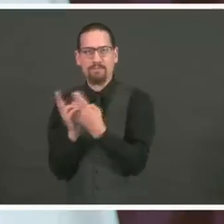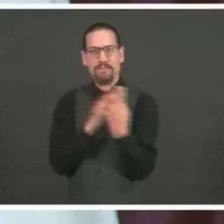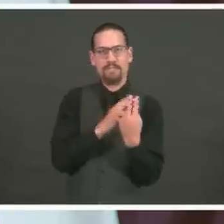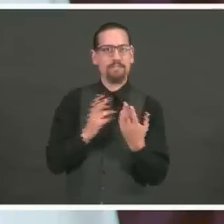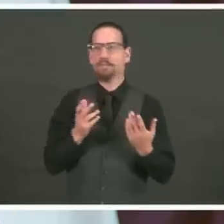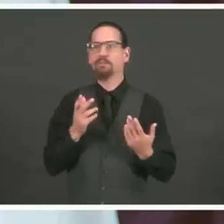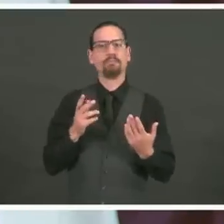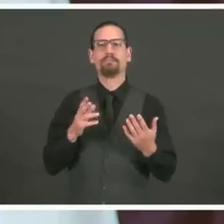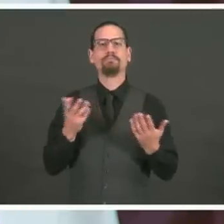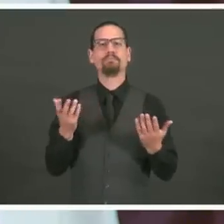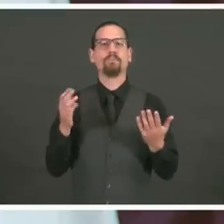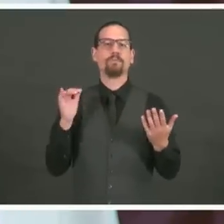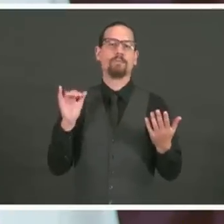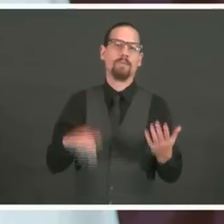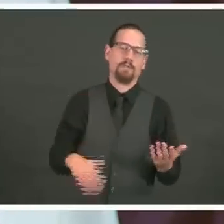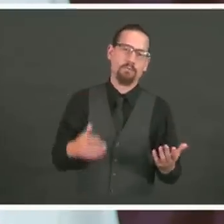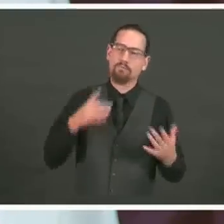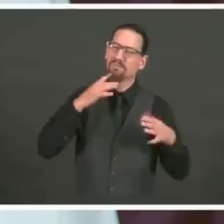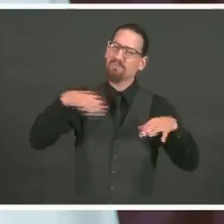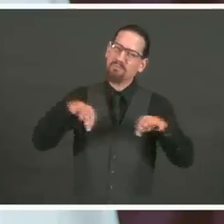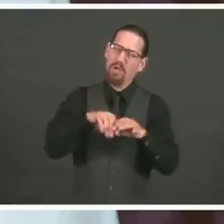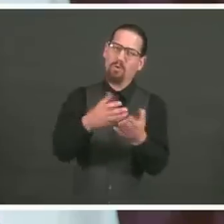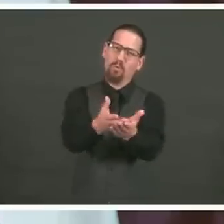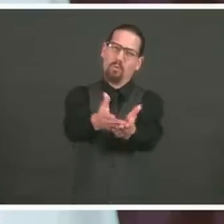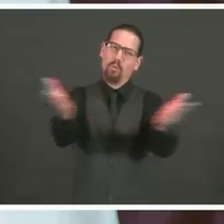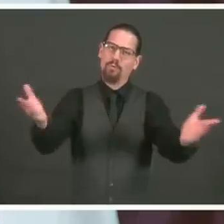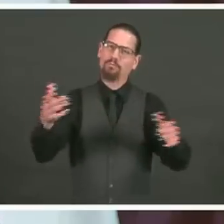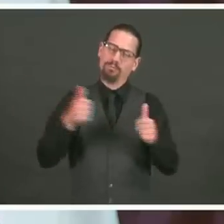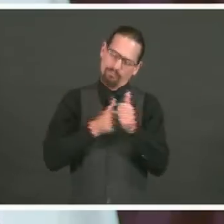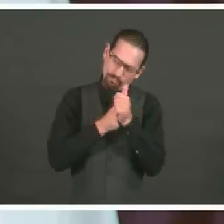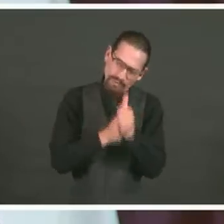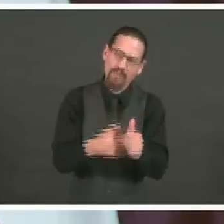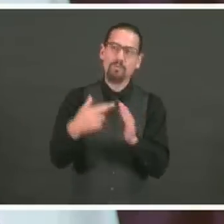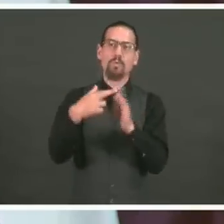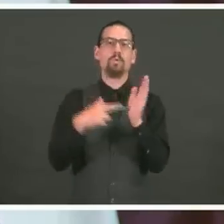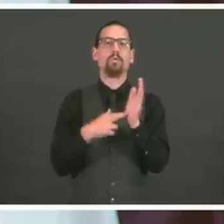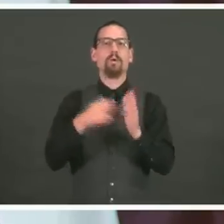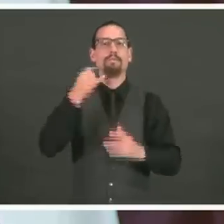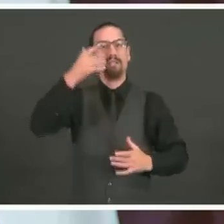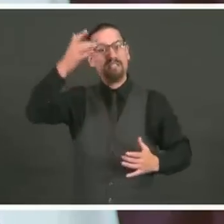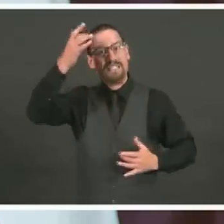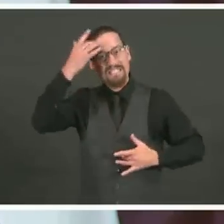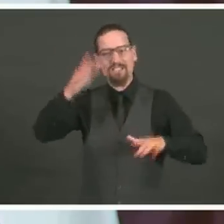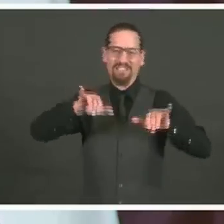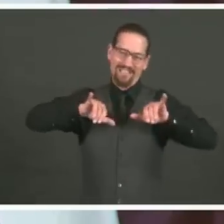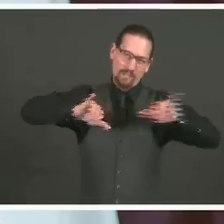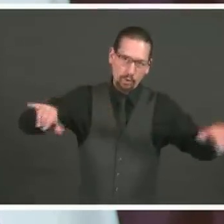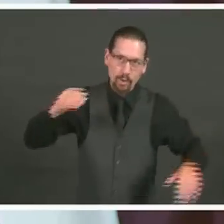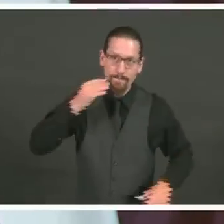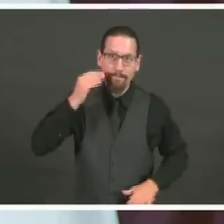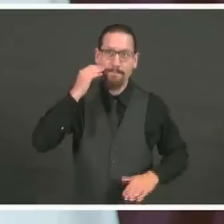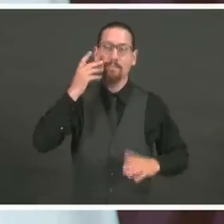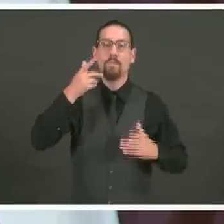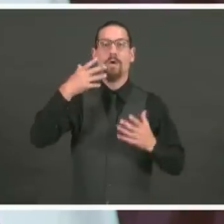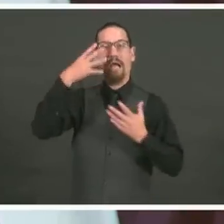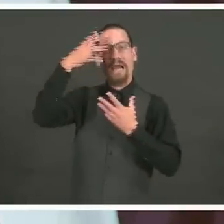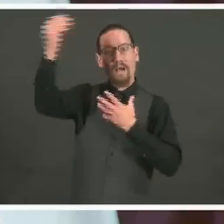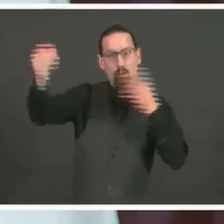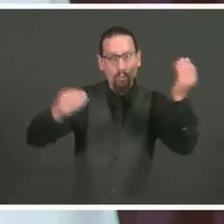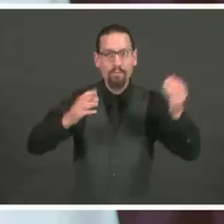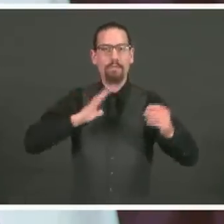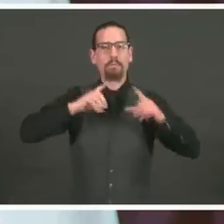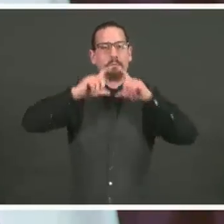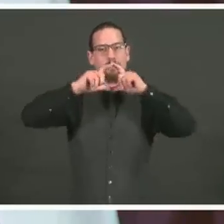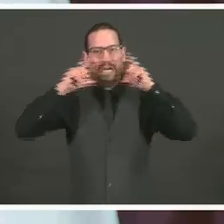if you're sick, no big social gatherings, wash your hands, wear your mask,